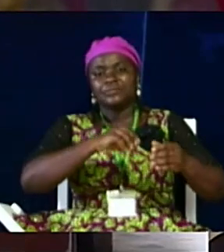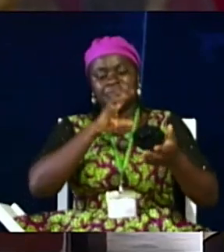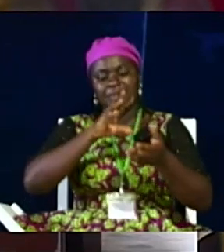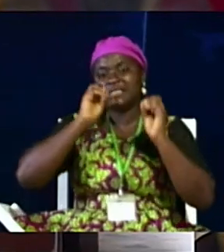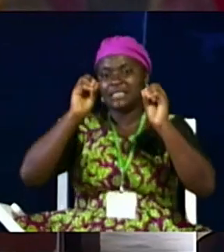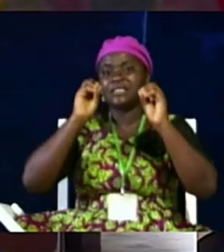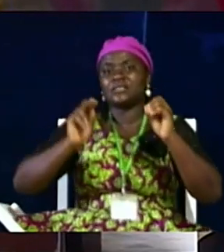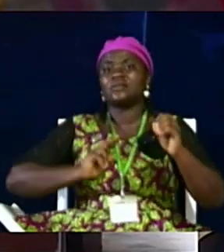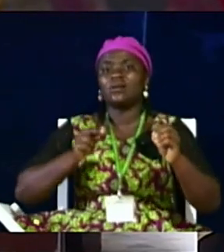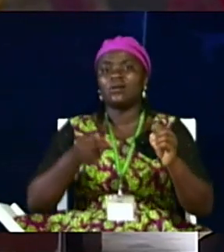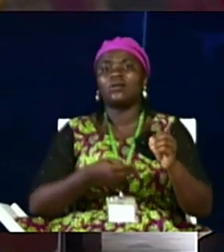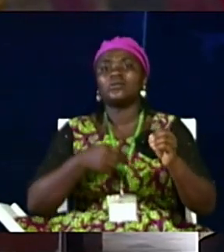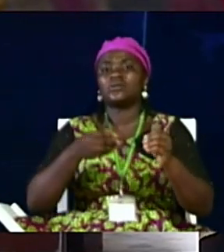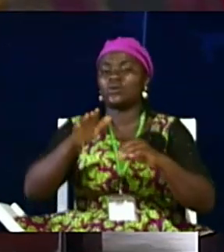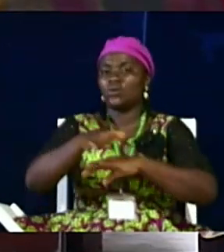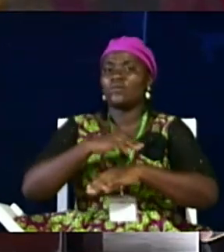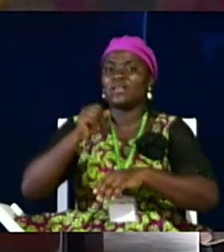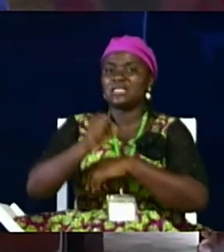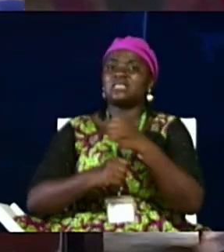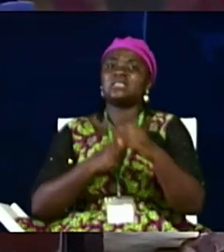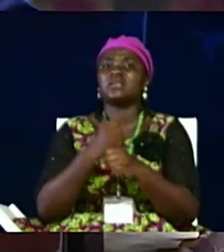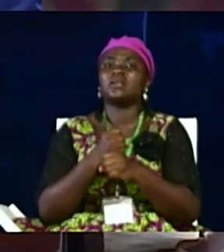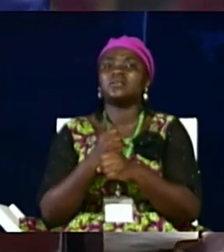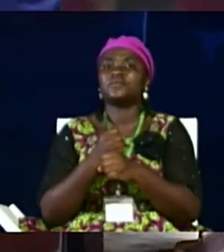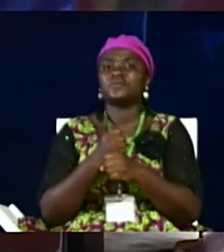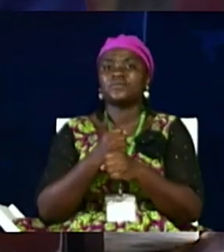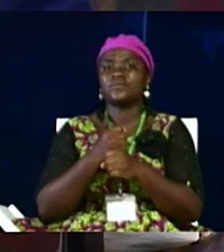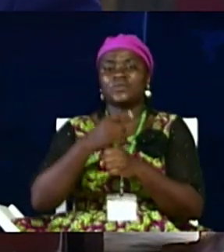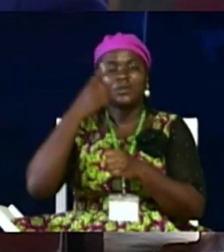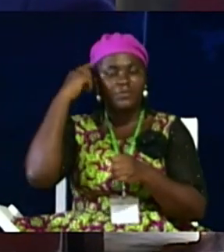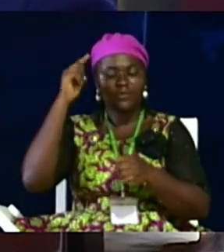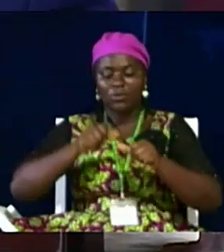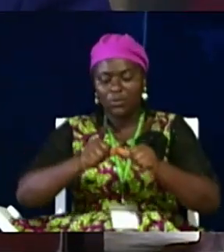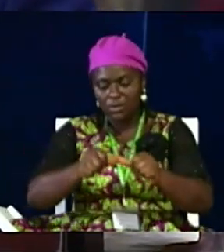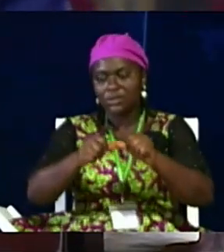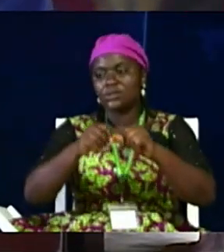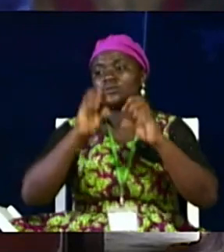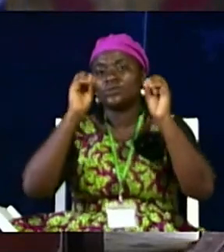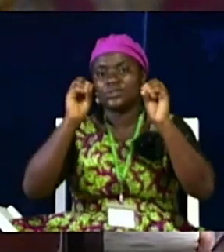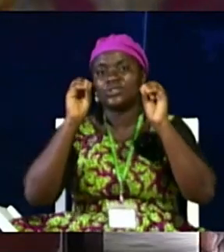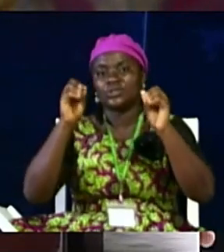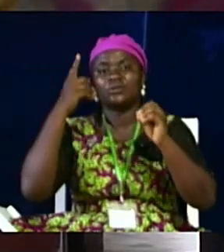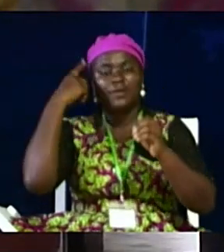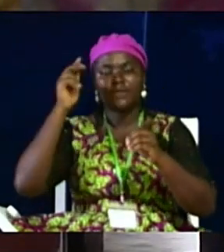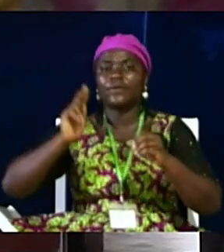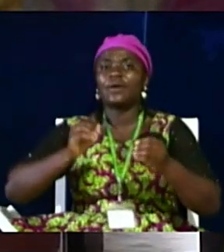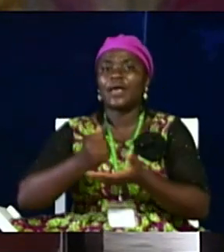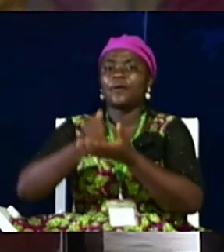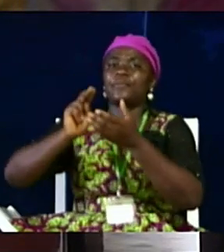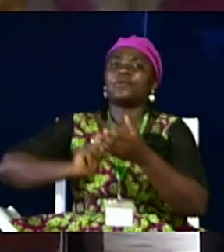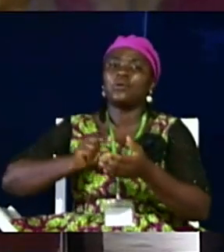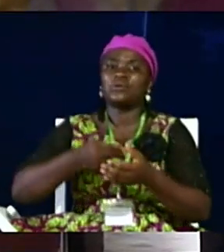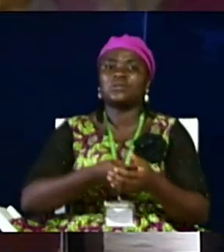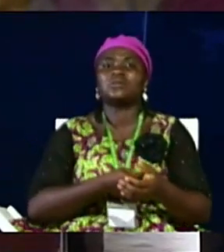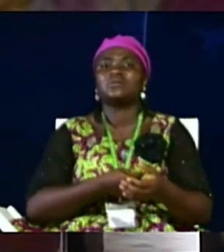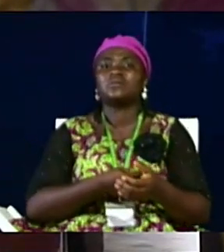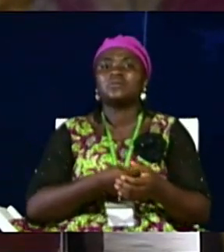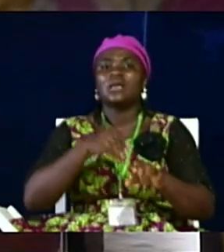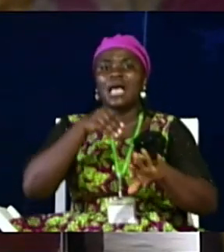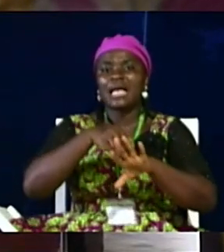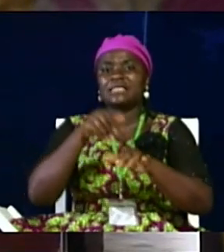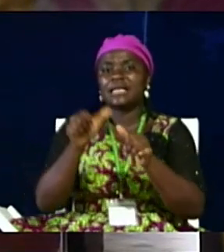for coaching, for consistency, for helping us at every point